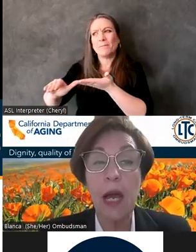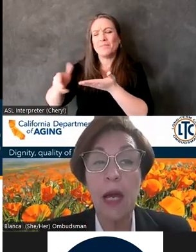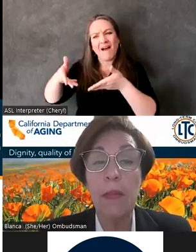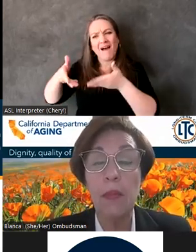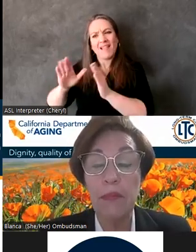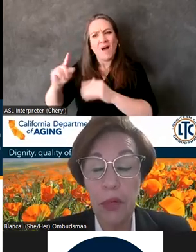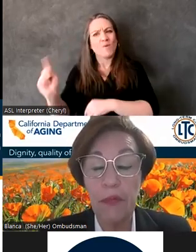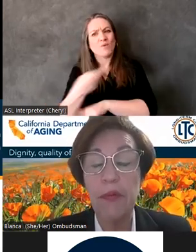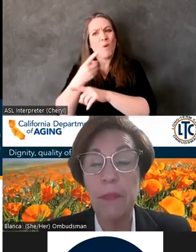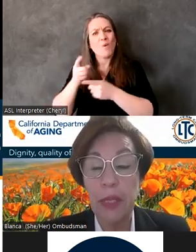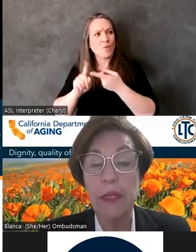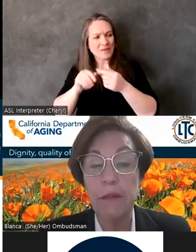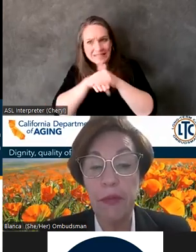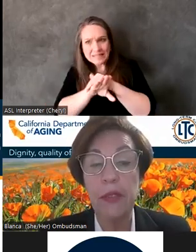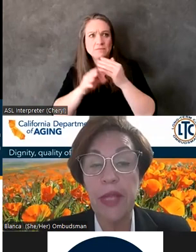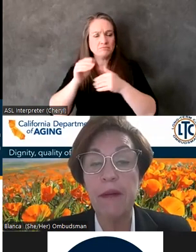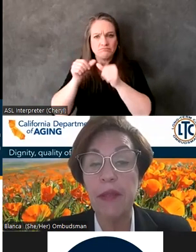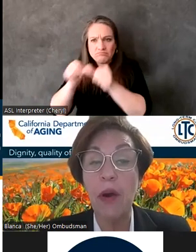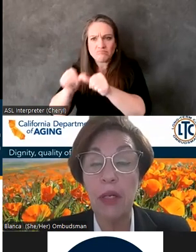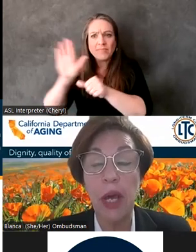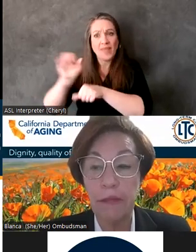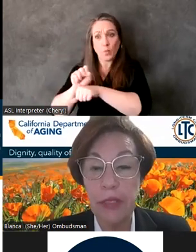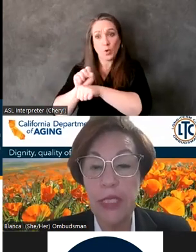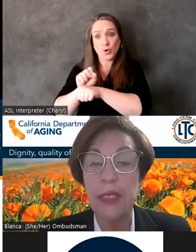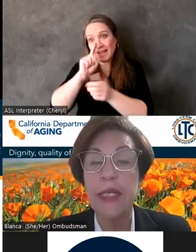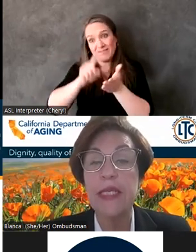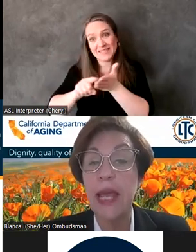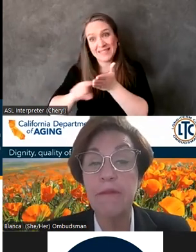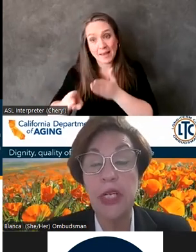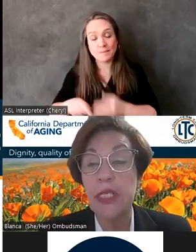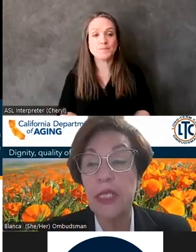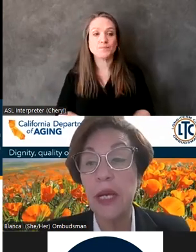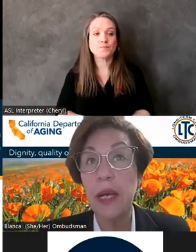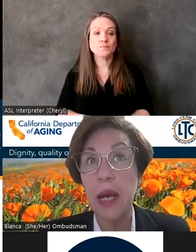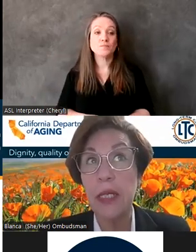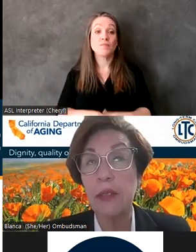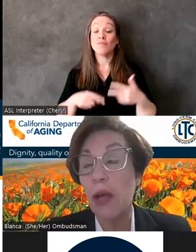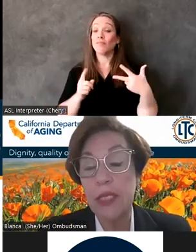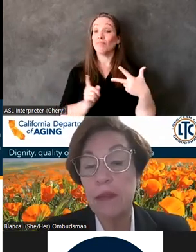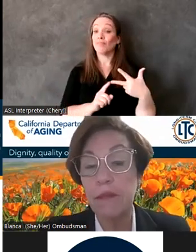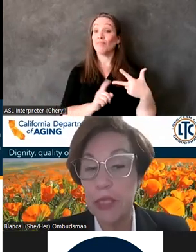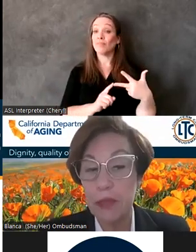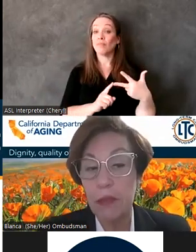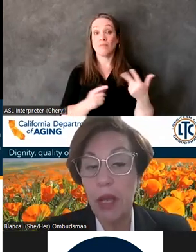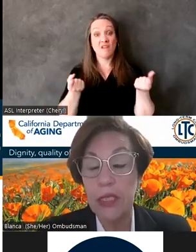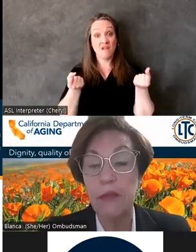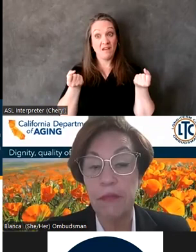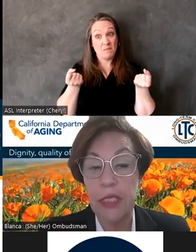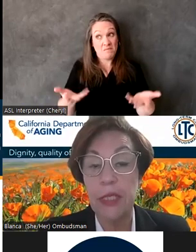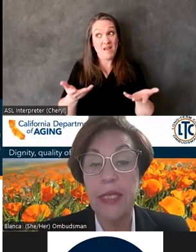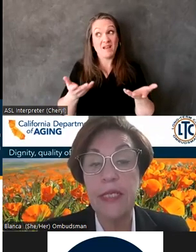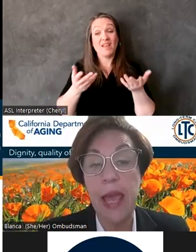lastly, we've heard from the field that there are a lot of facilities that have just locked